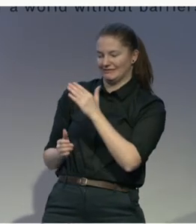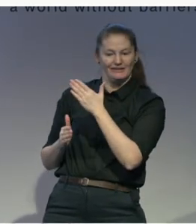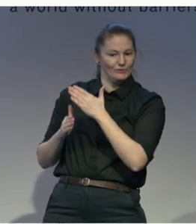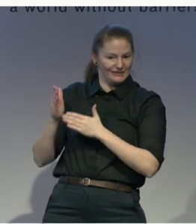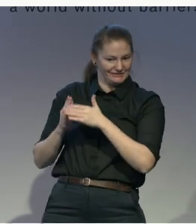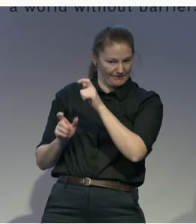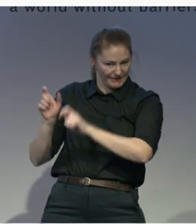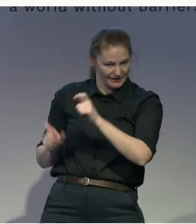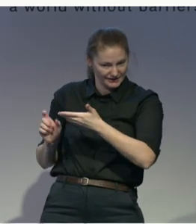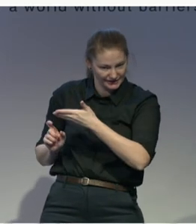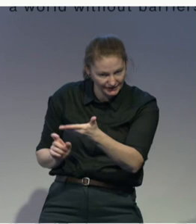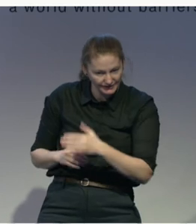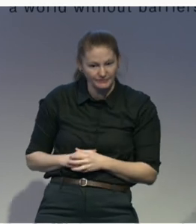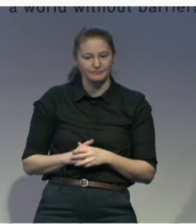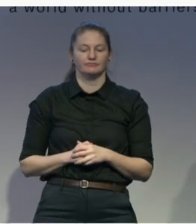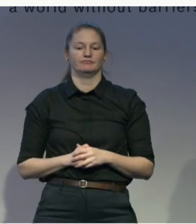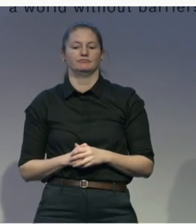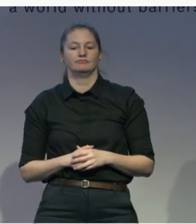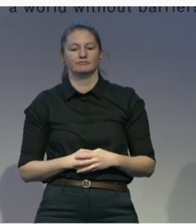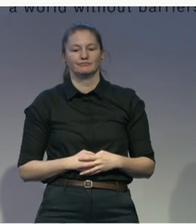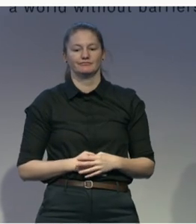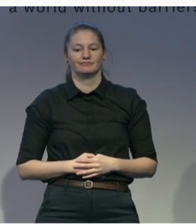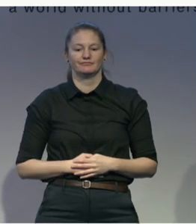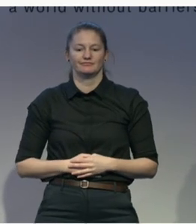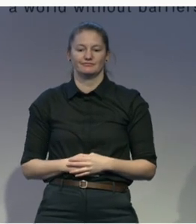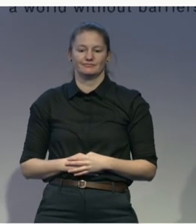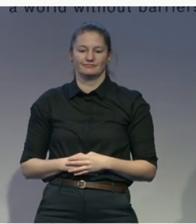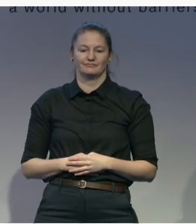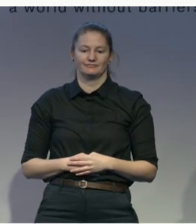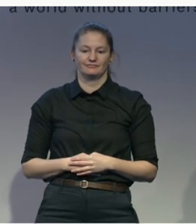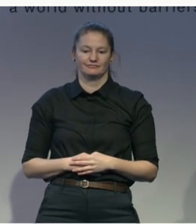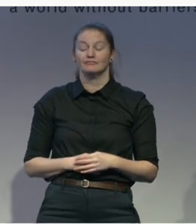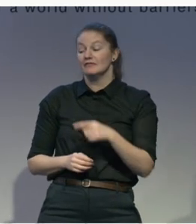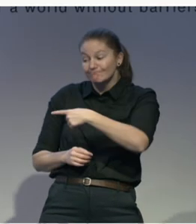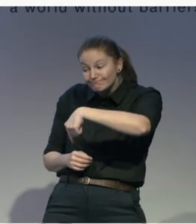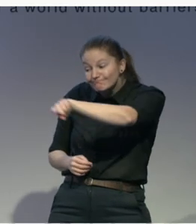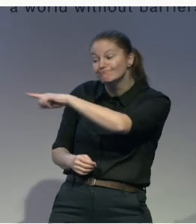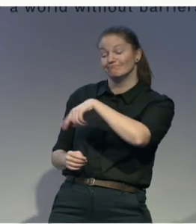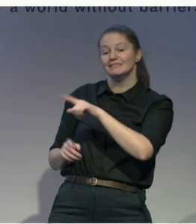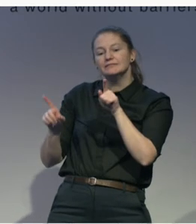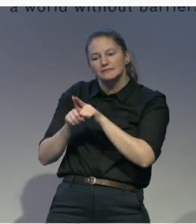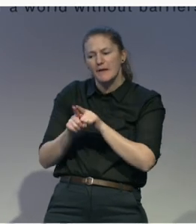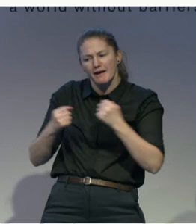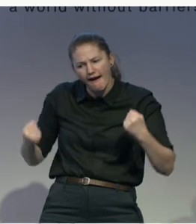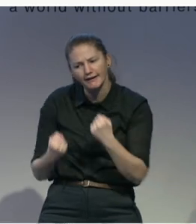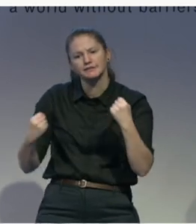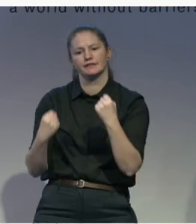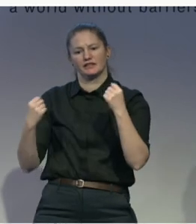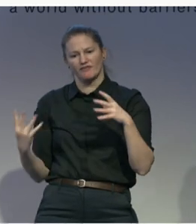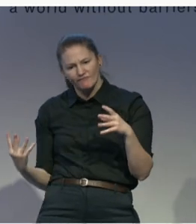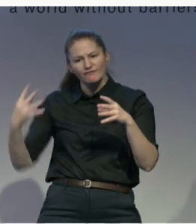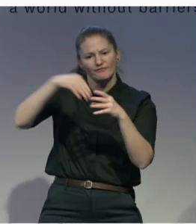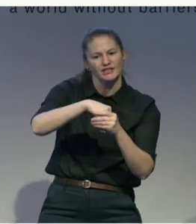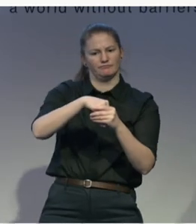with disabilities, again, are actively participating in decision-making, especially